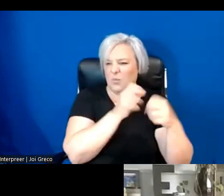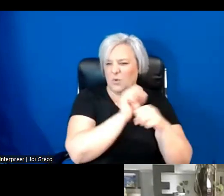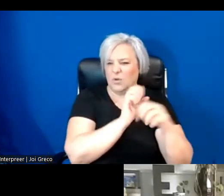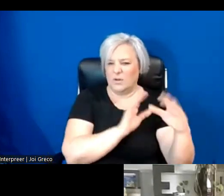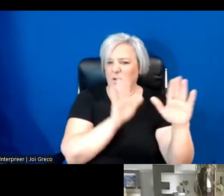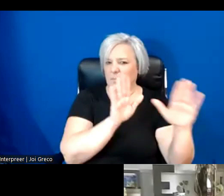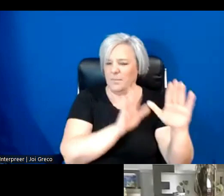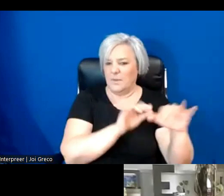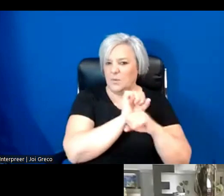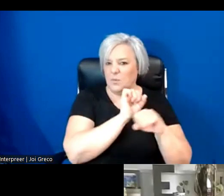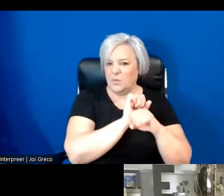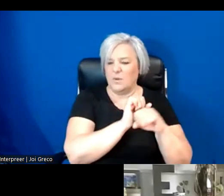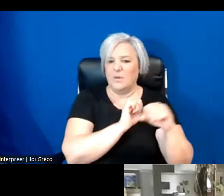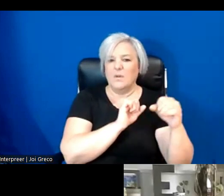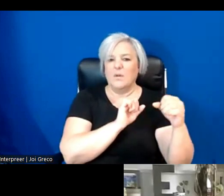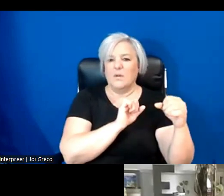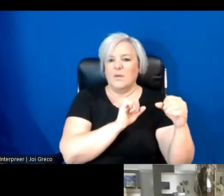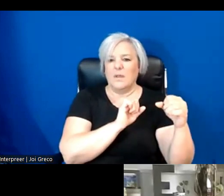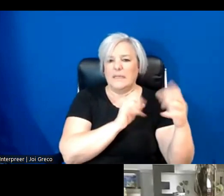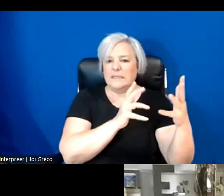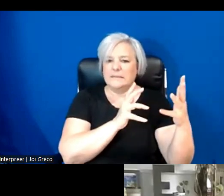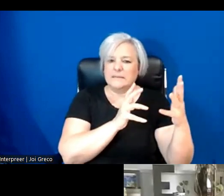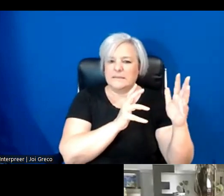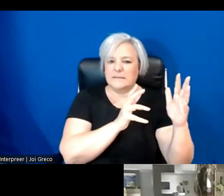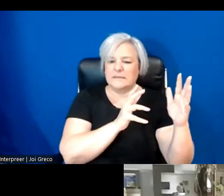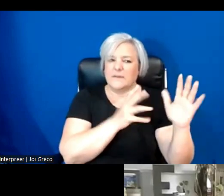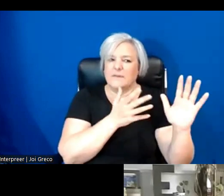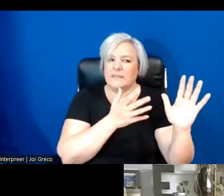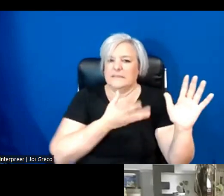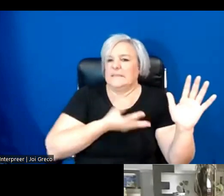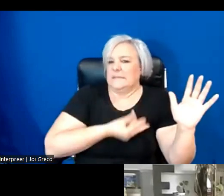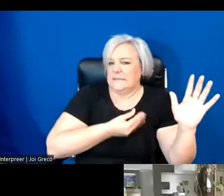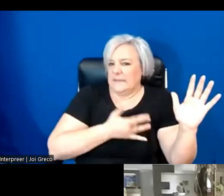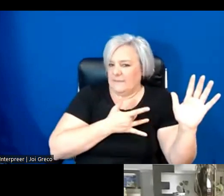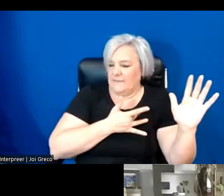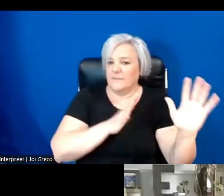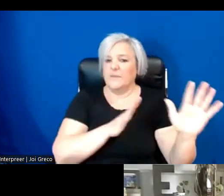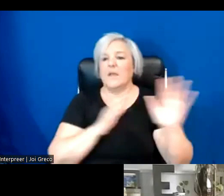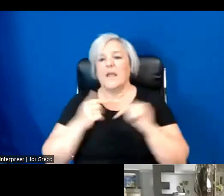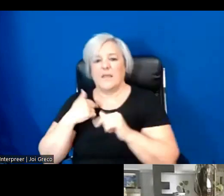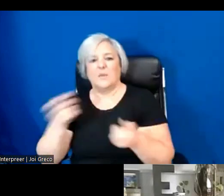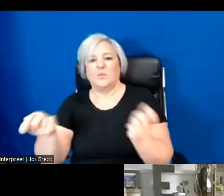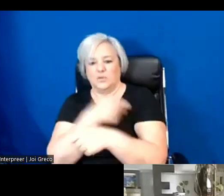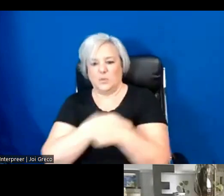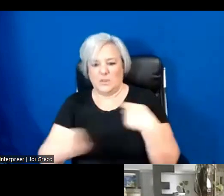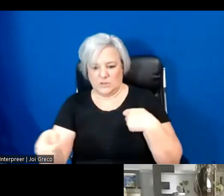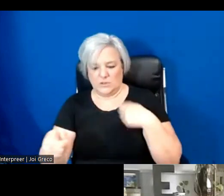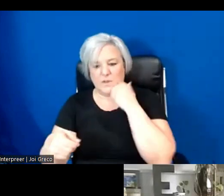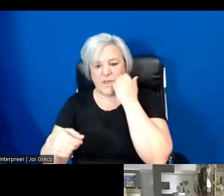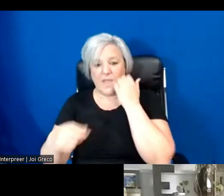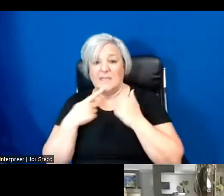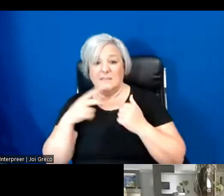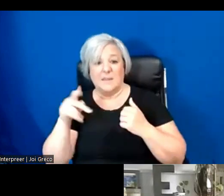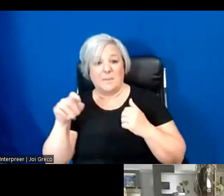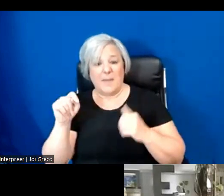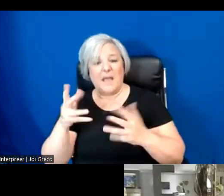amazing brain work, and it's kind of touchy-feely. She goes, he said, she's going to have the other part, and then we're going to switch. And he said, Pat, I want